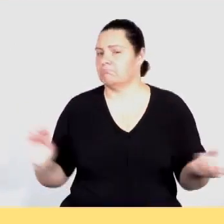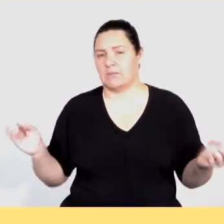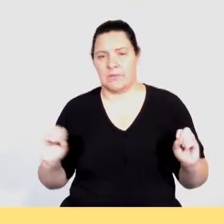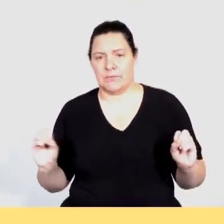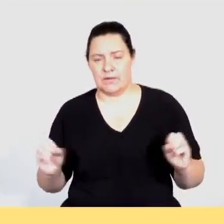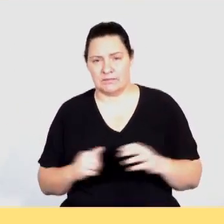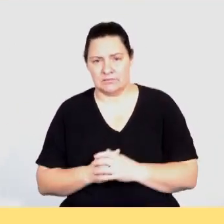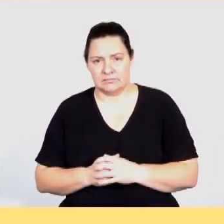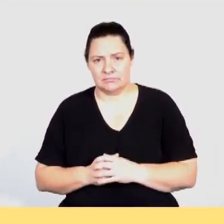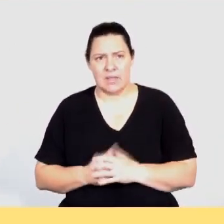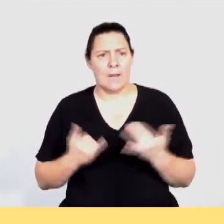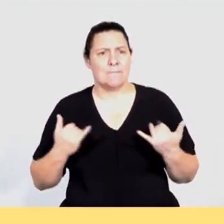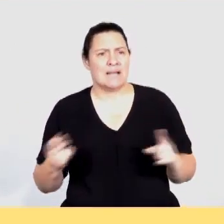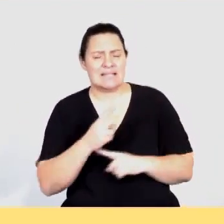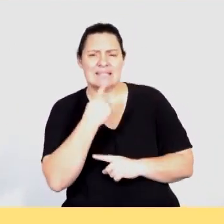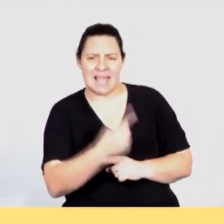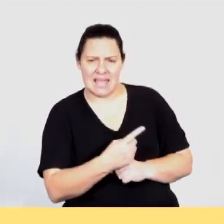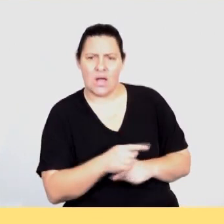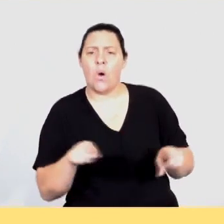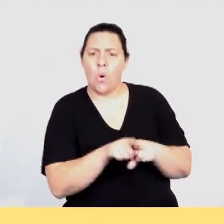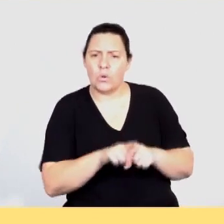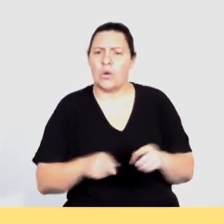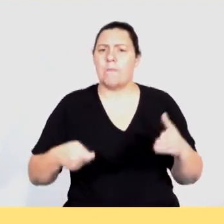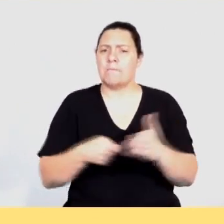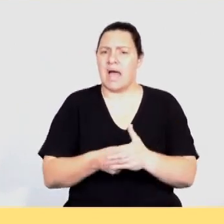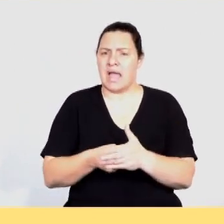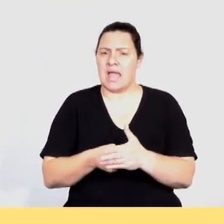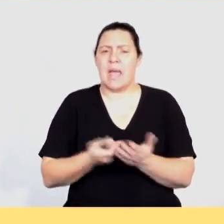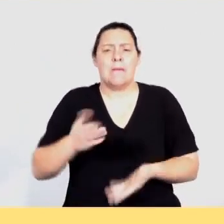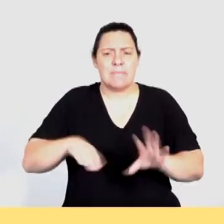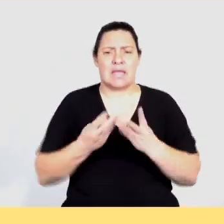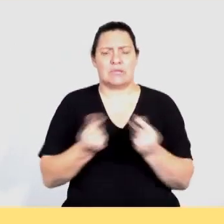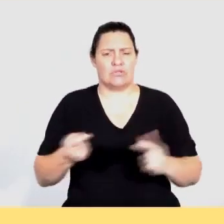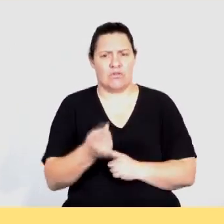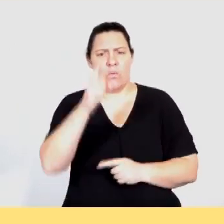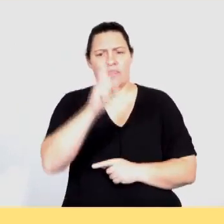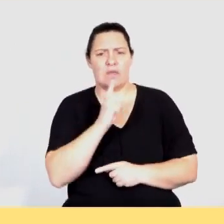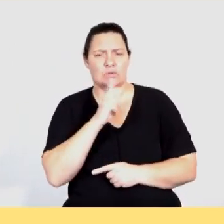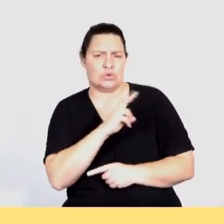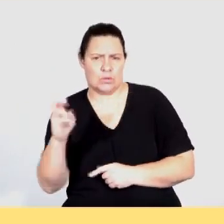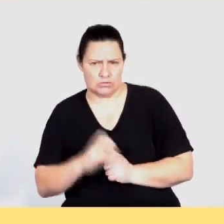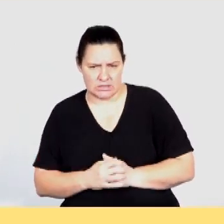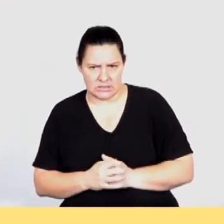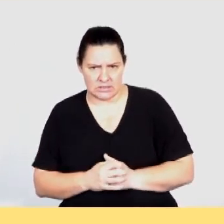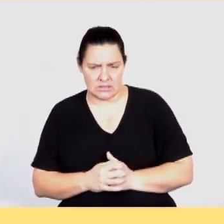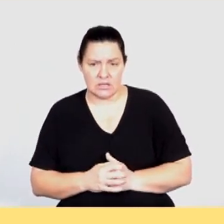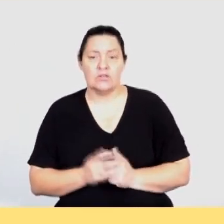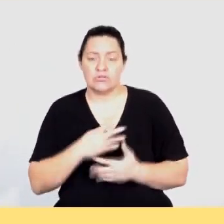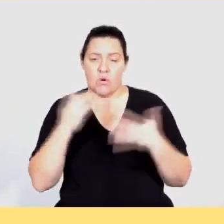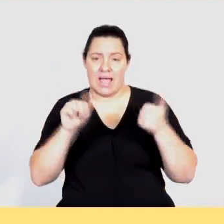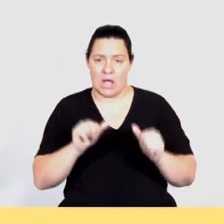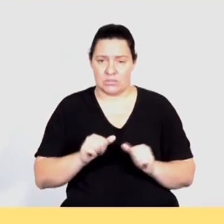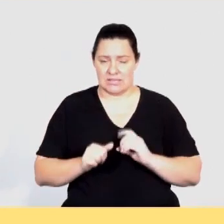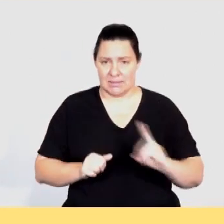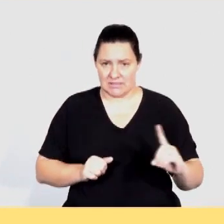equity? No. But then it says we also bought packing materials for 1,200.